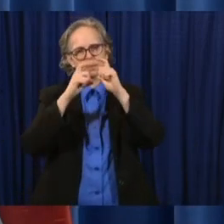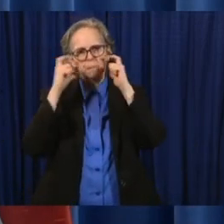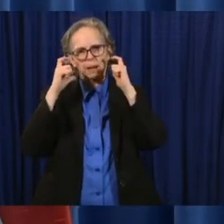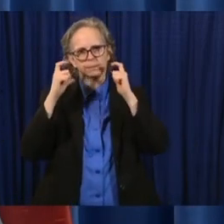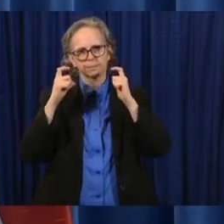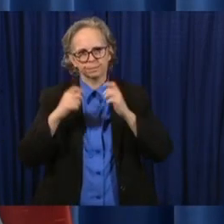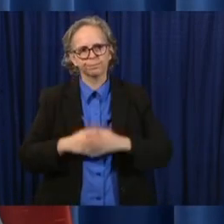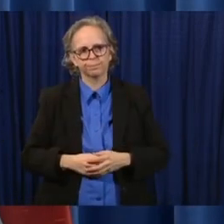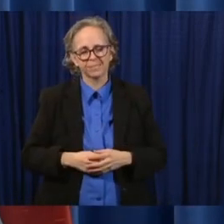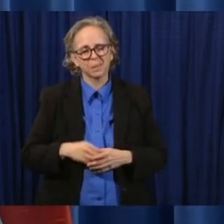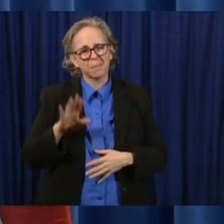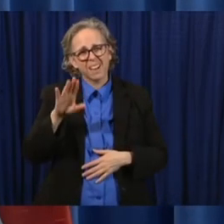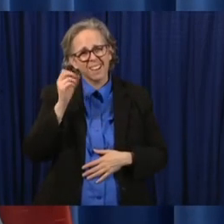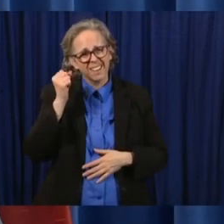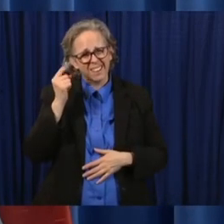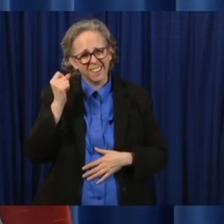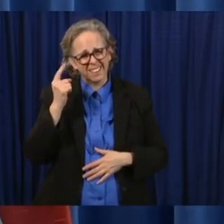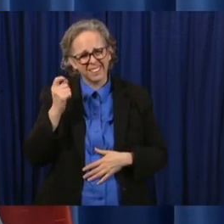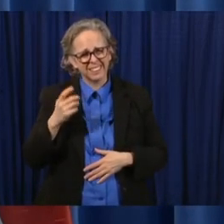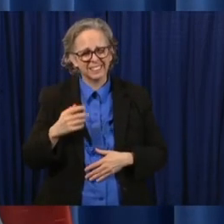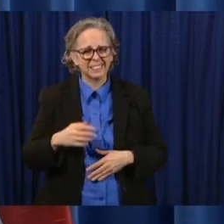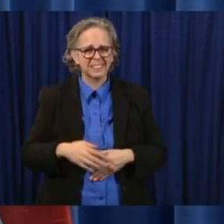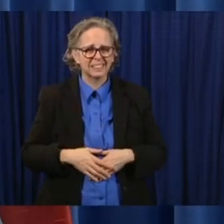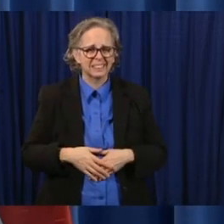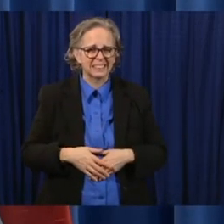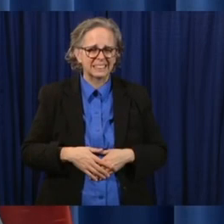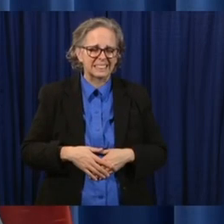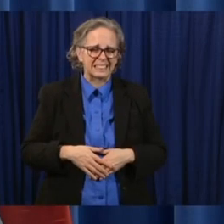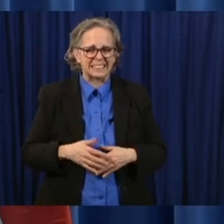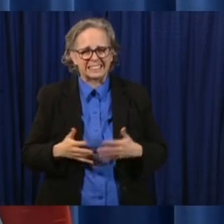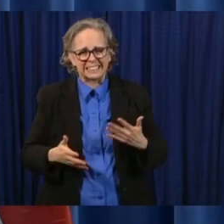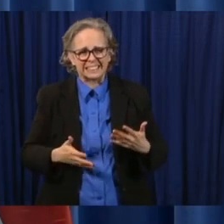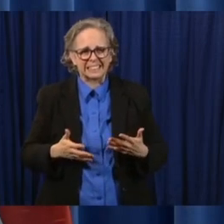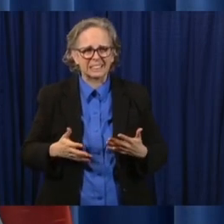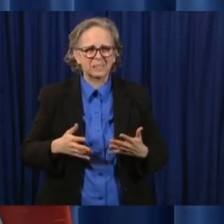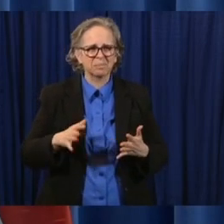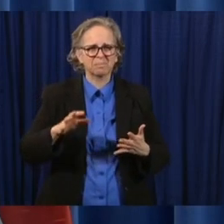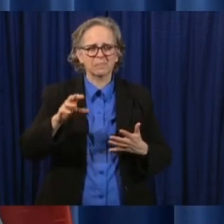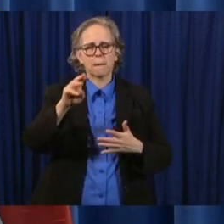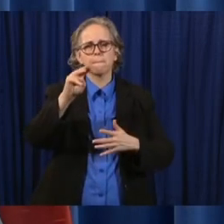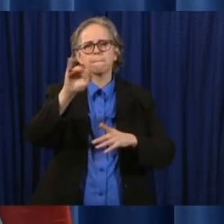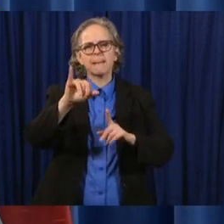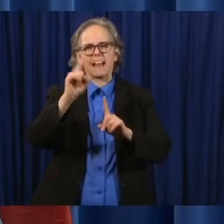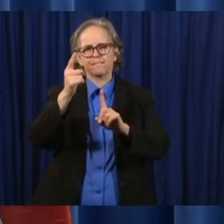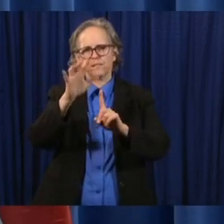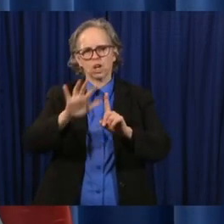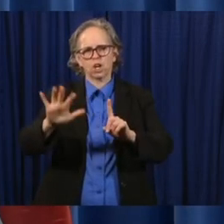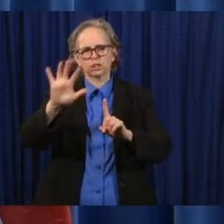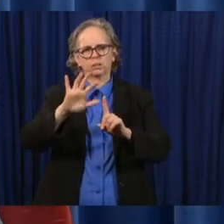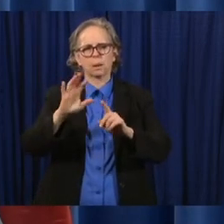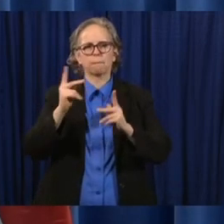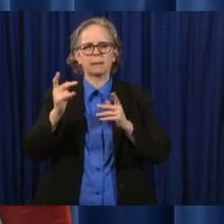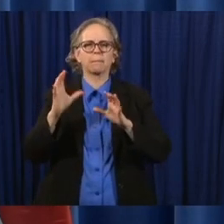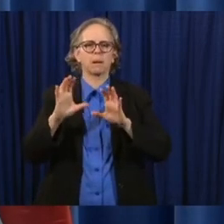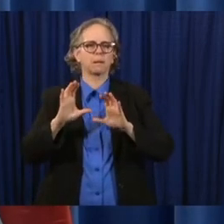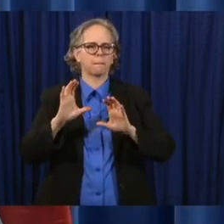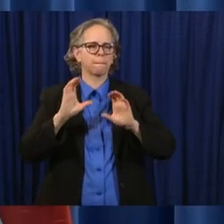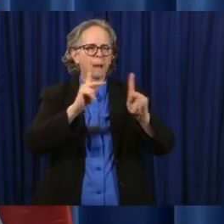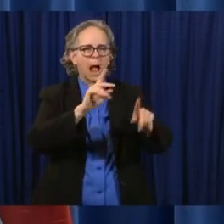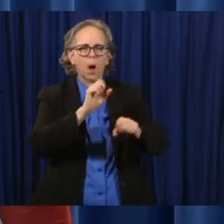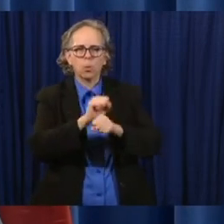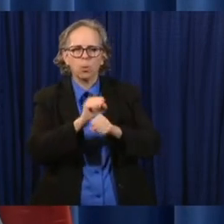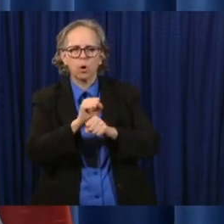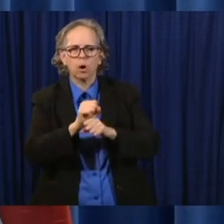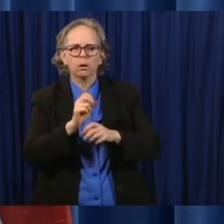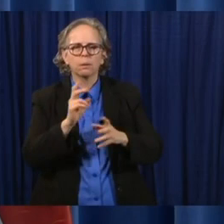We're starting to go back. We'll start around May 1, get people back to work. More people are going to